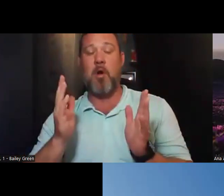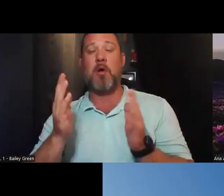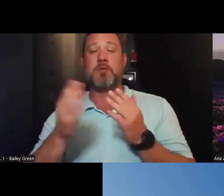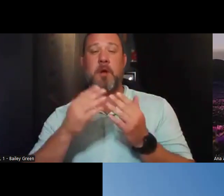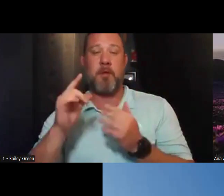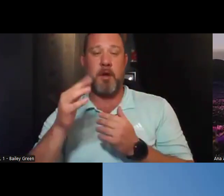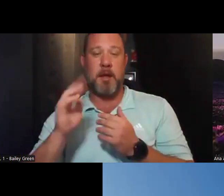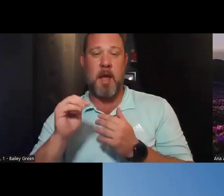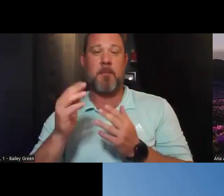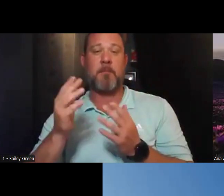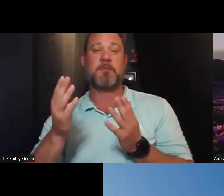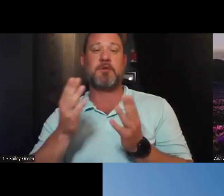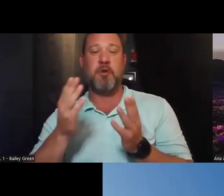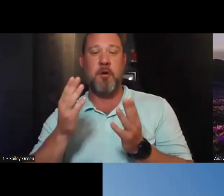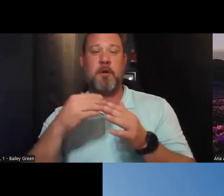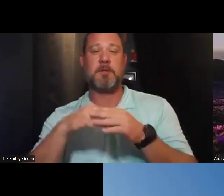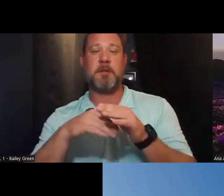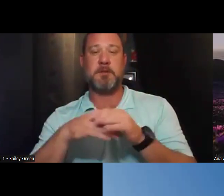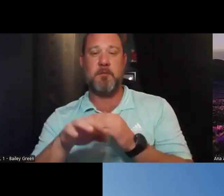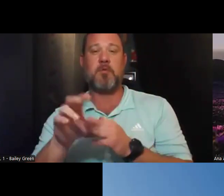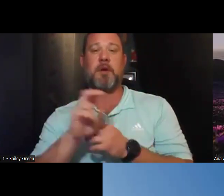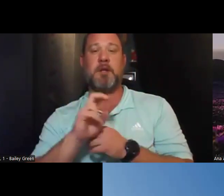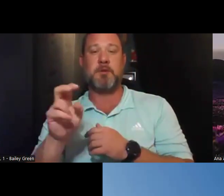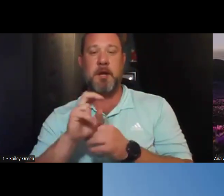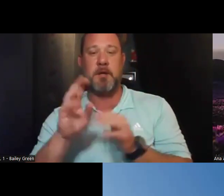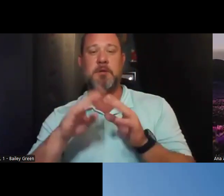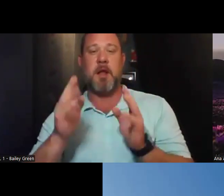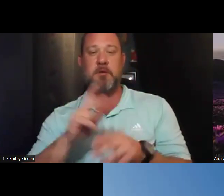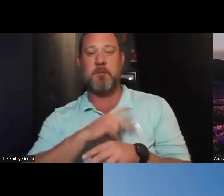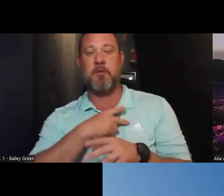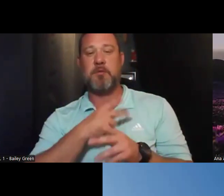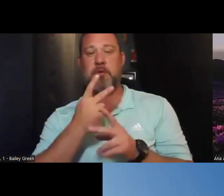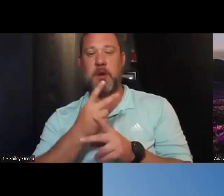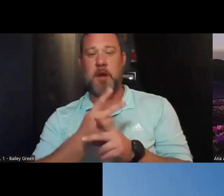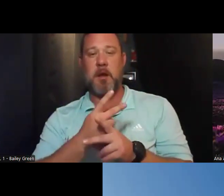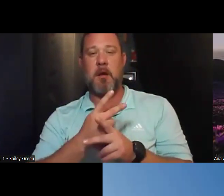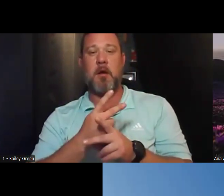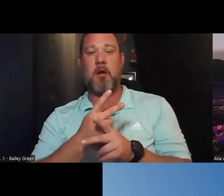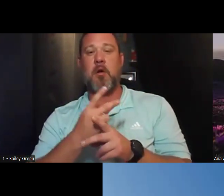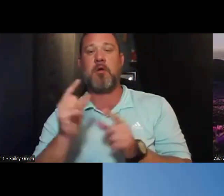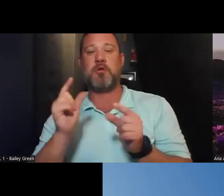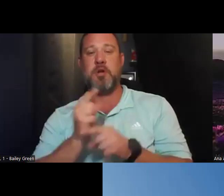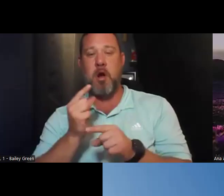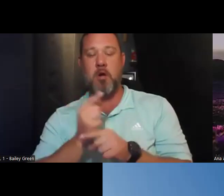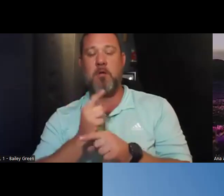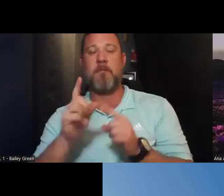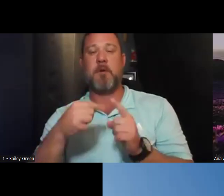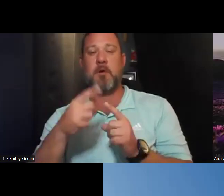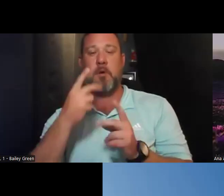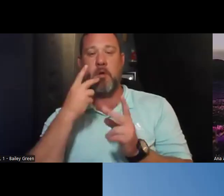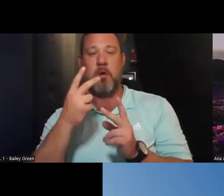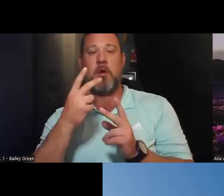gaps in services, accessible transportation, housing, or personal care services, or gaps based on geography, when you're looking at